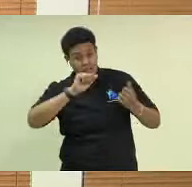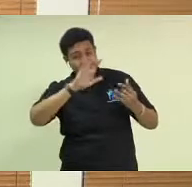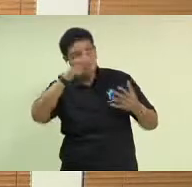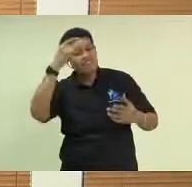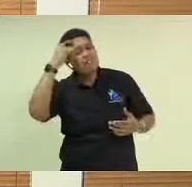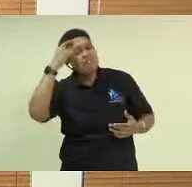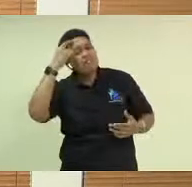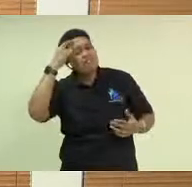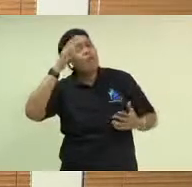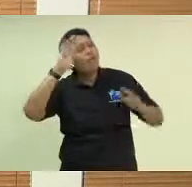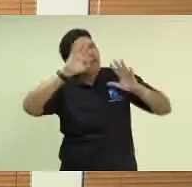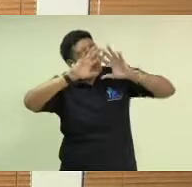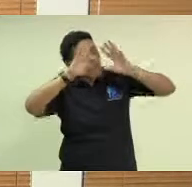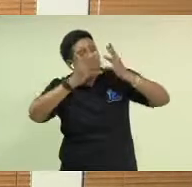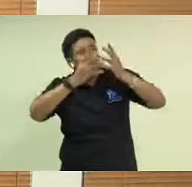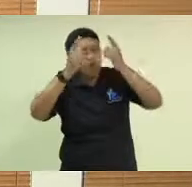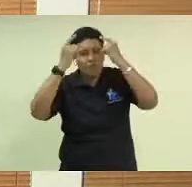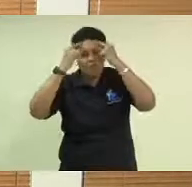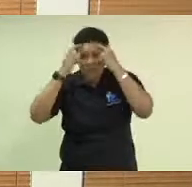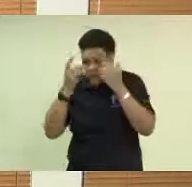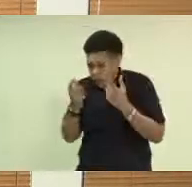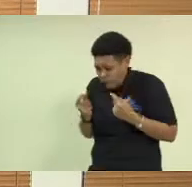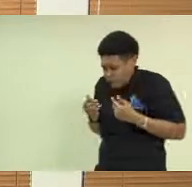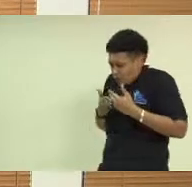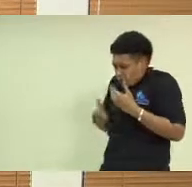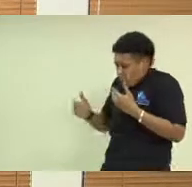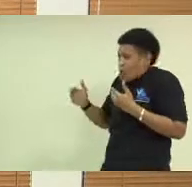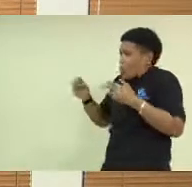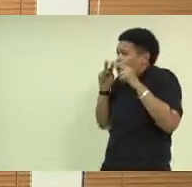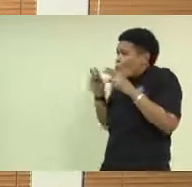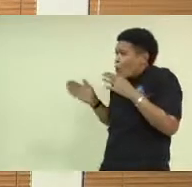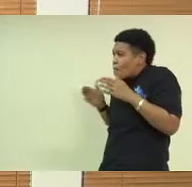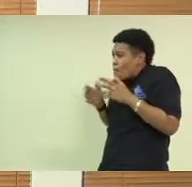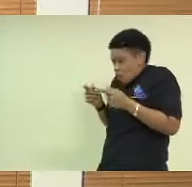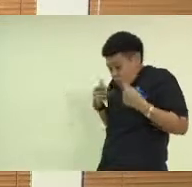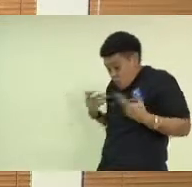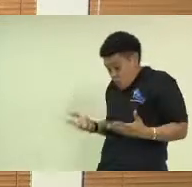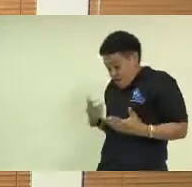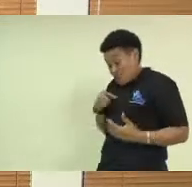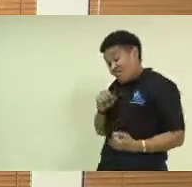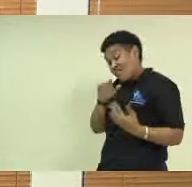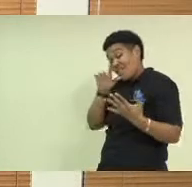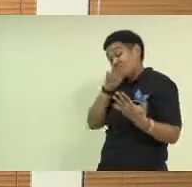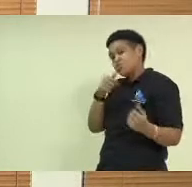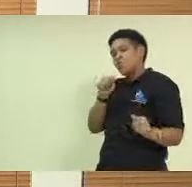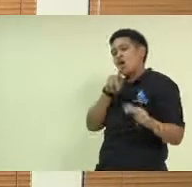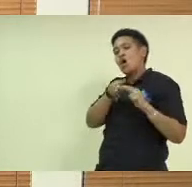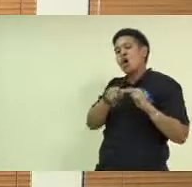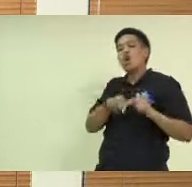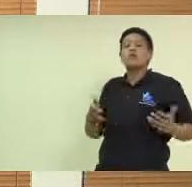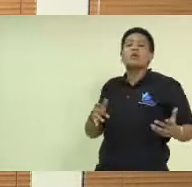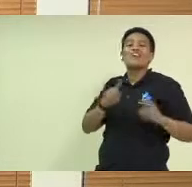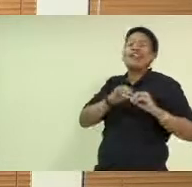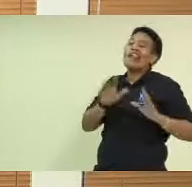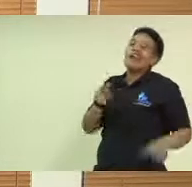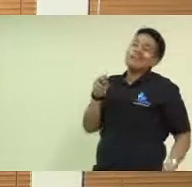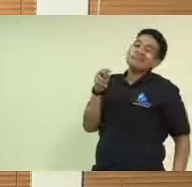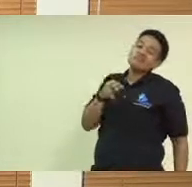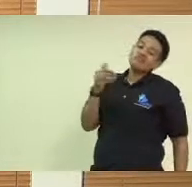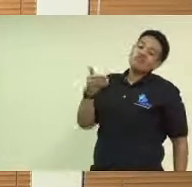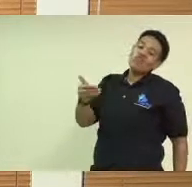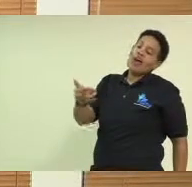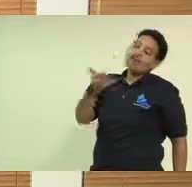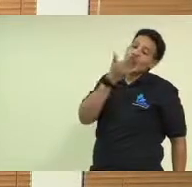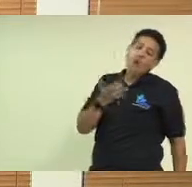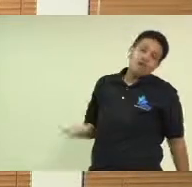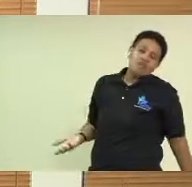look at our level of preparedness as we face or attempt to cauterize what clearly is a trend in the wrong